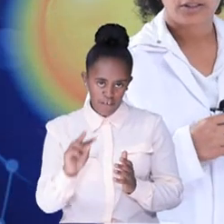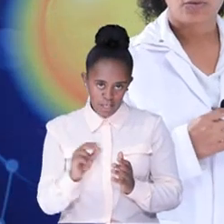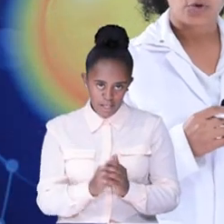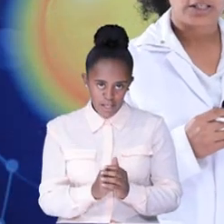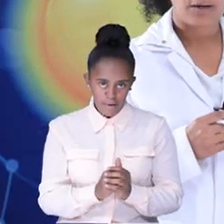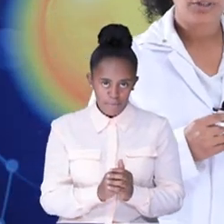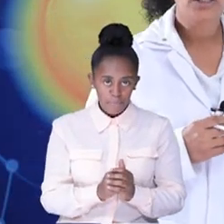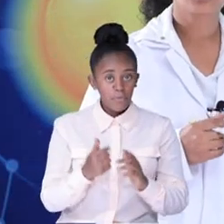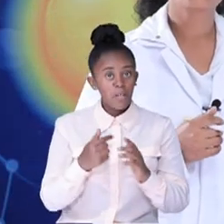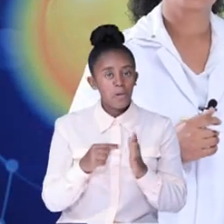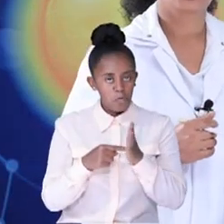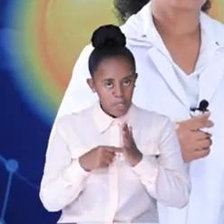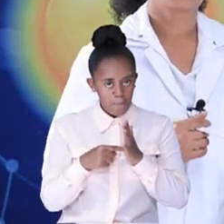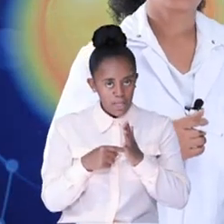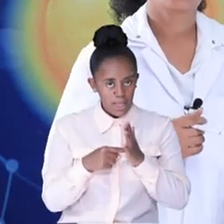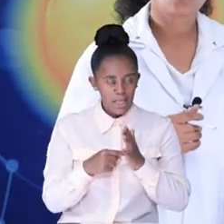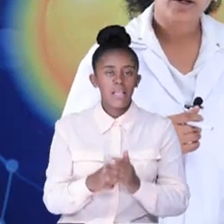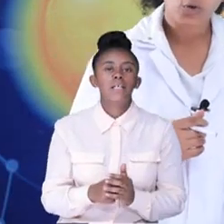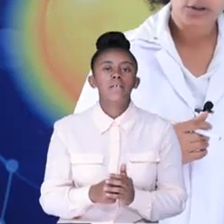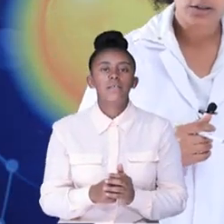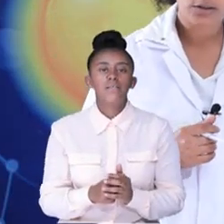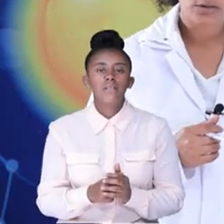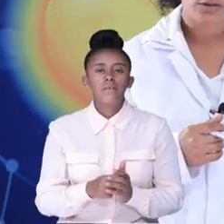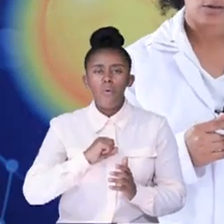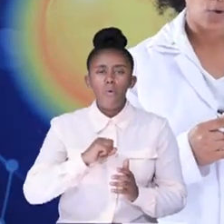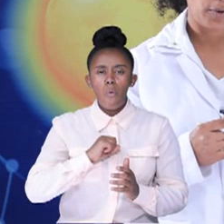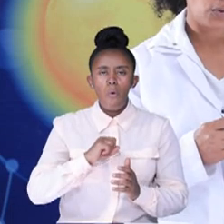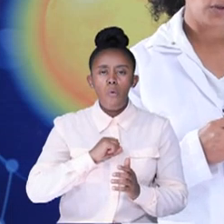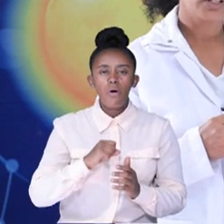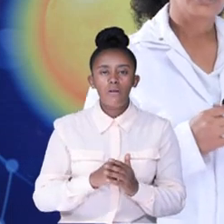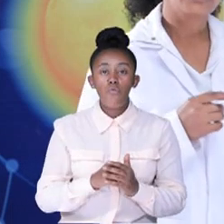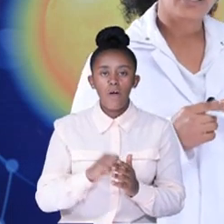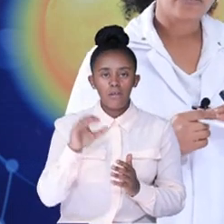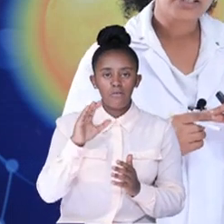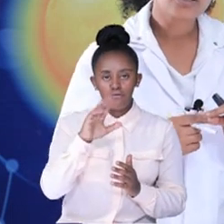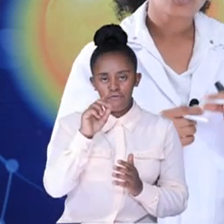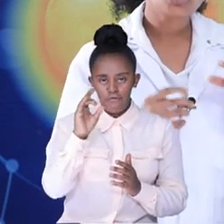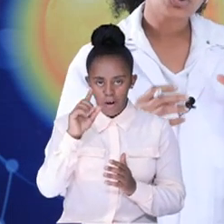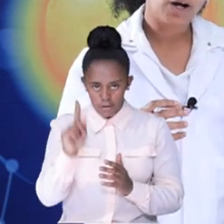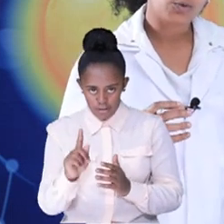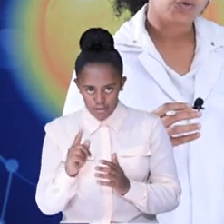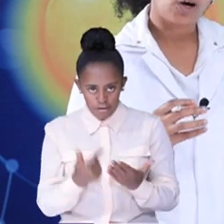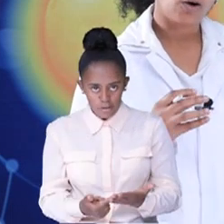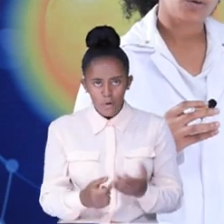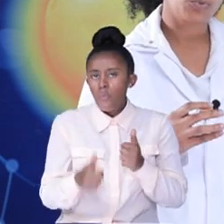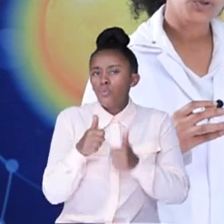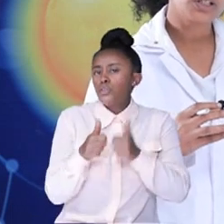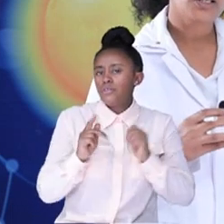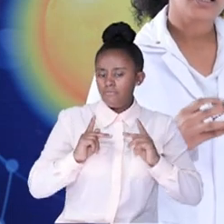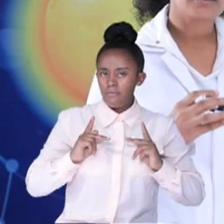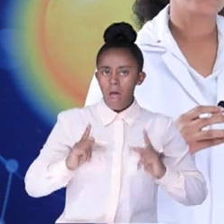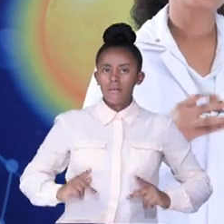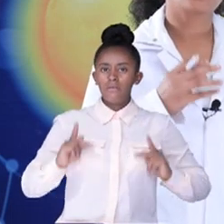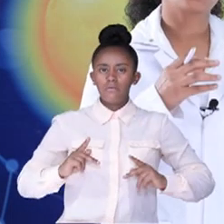example. For example, if you take common cold, it affects which part of our